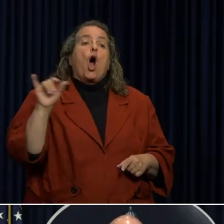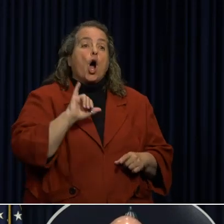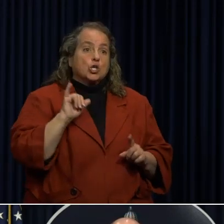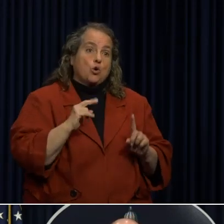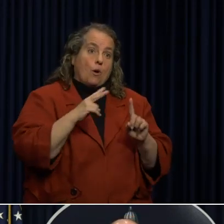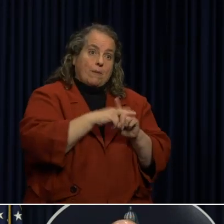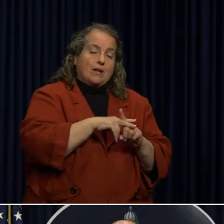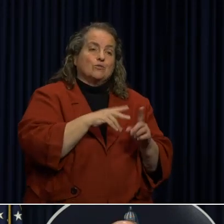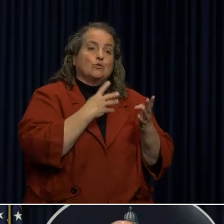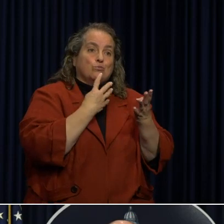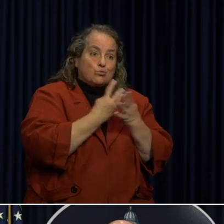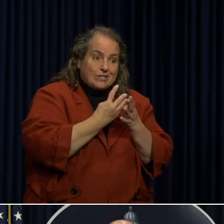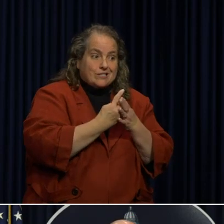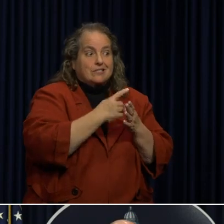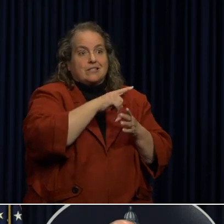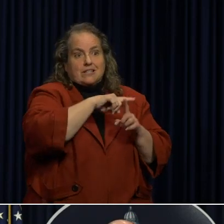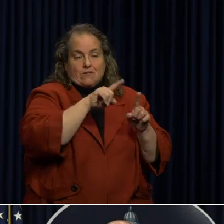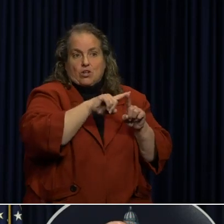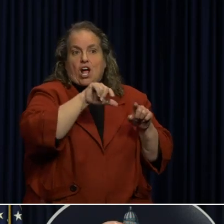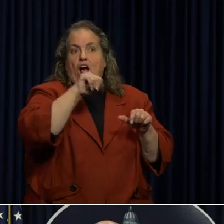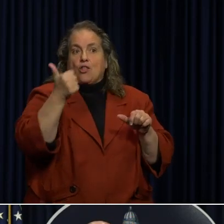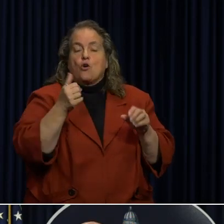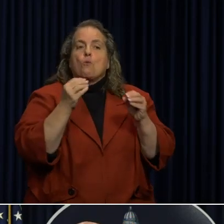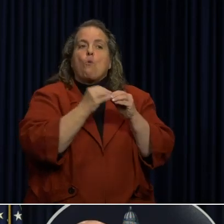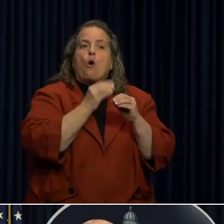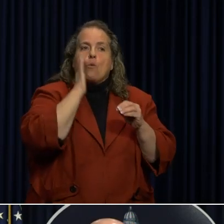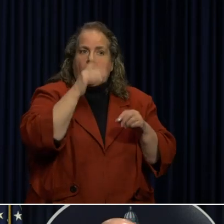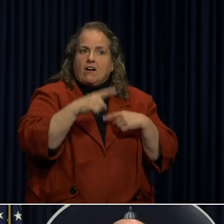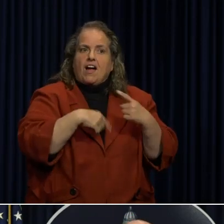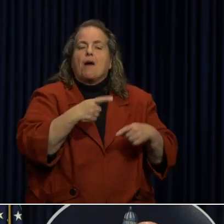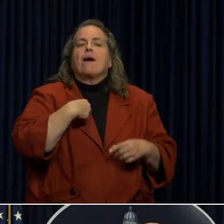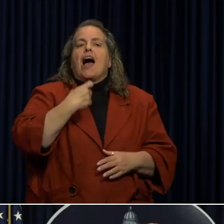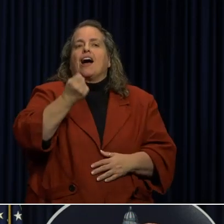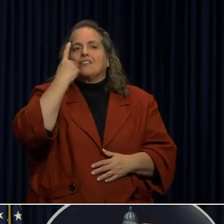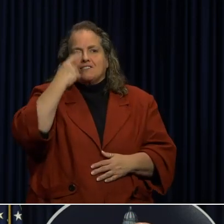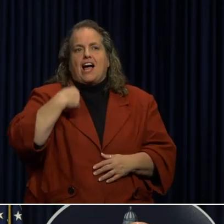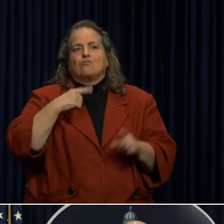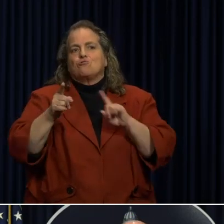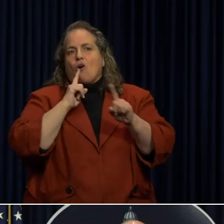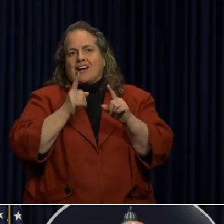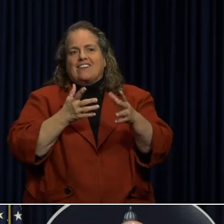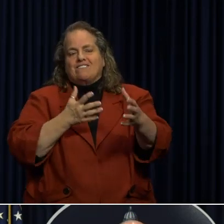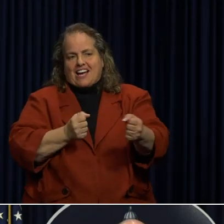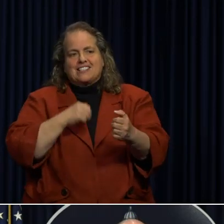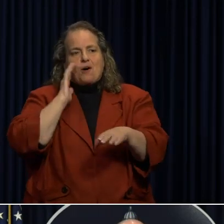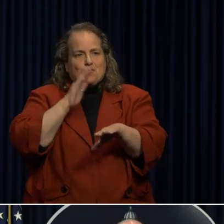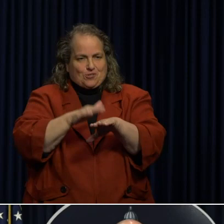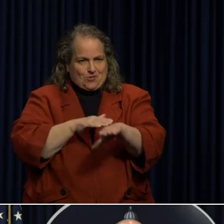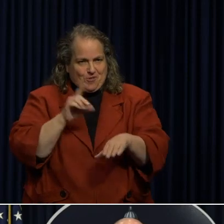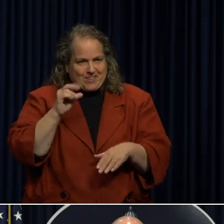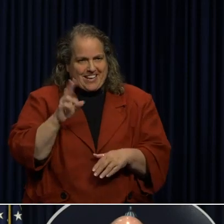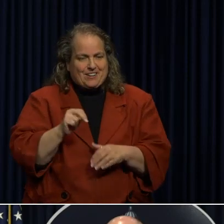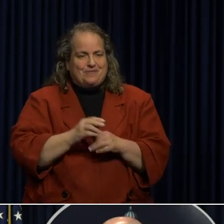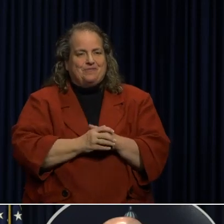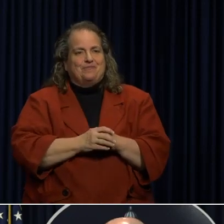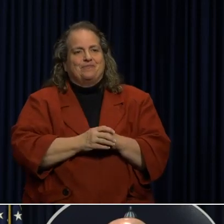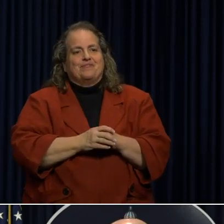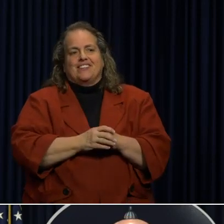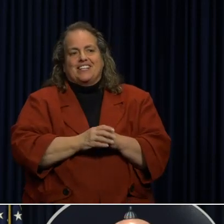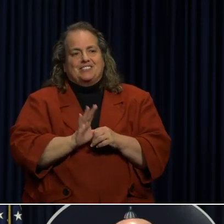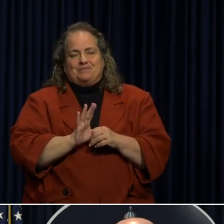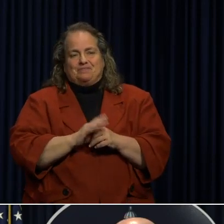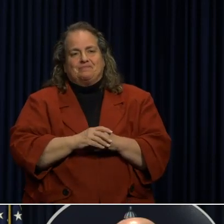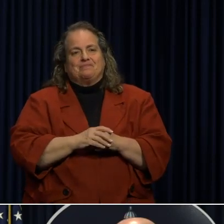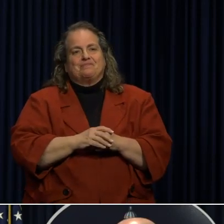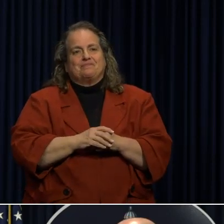so more will come. I'm sorry, Virginia, I realized I was talking too fast. I'll slow down. So this is a slide